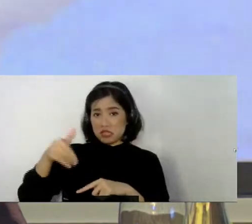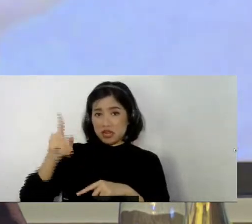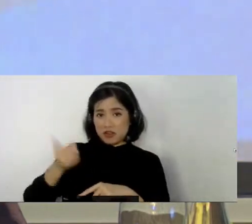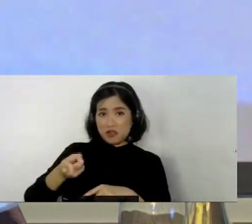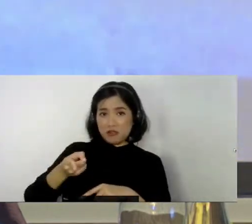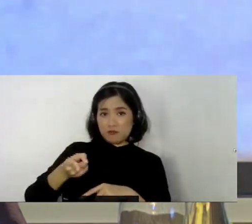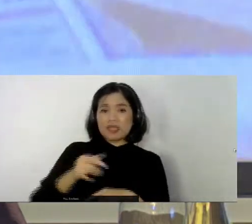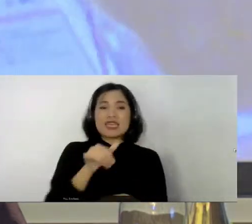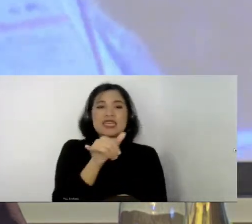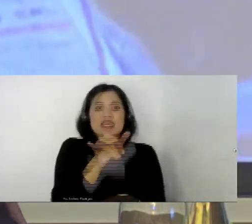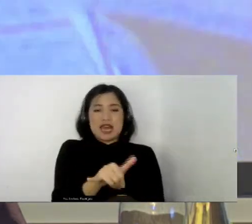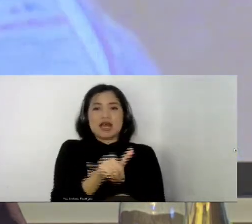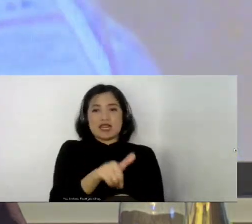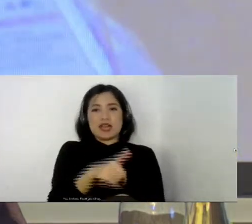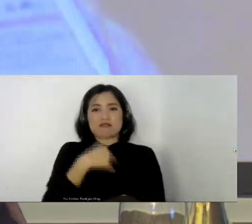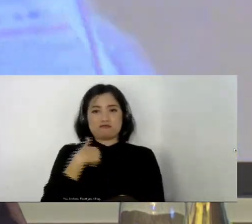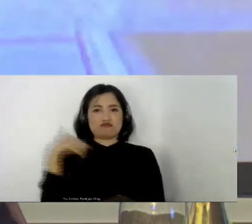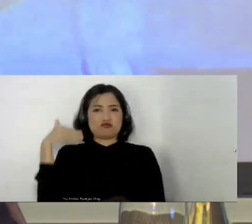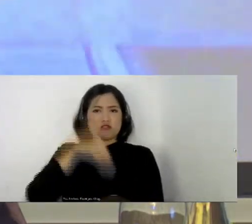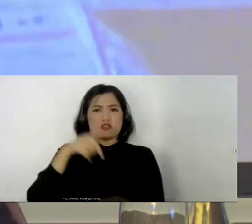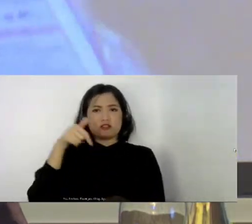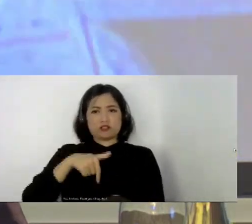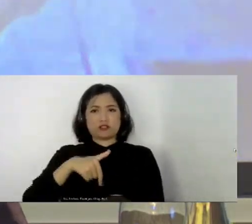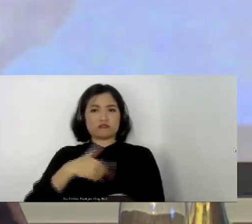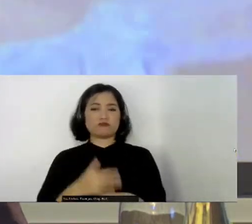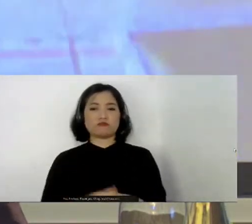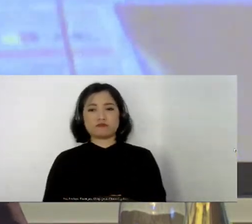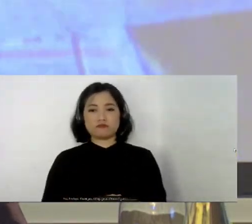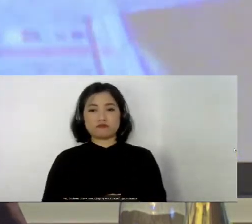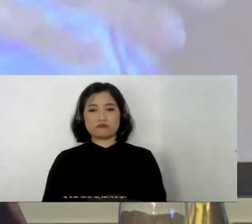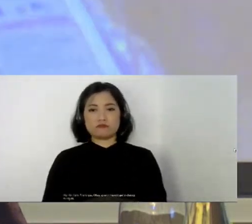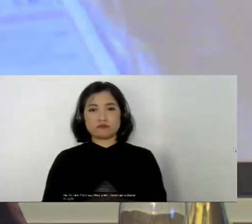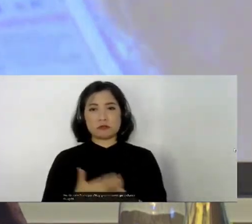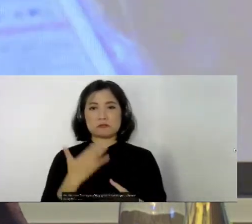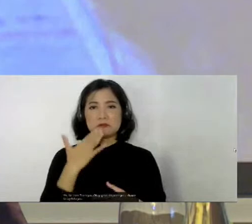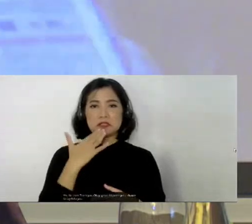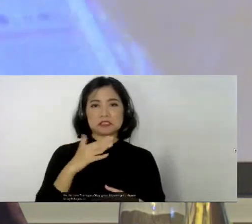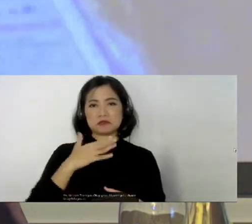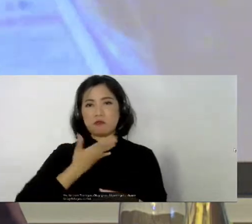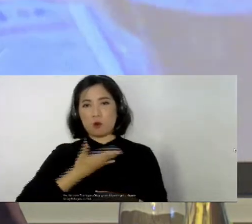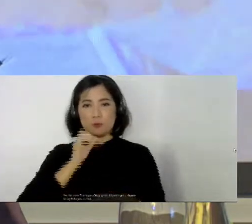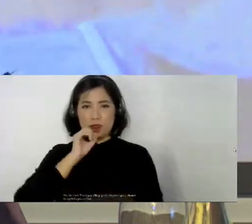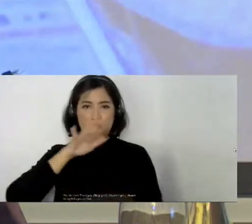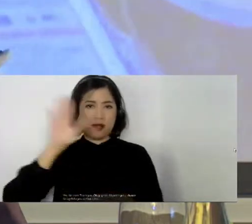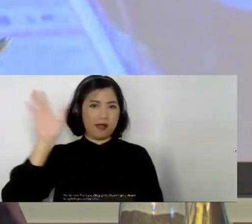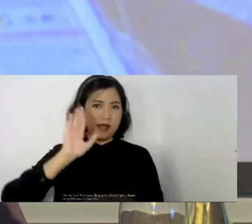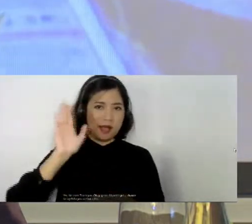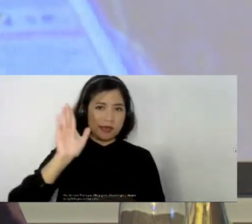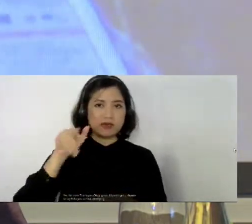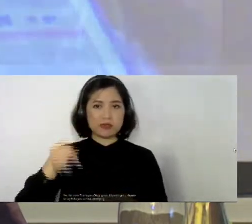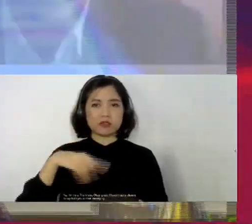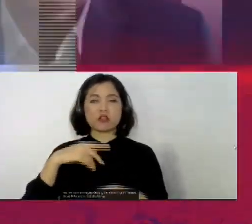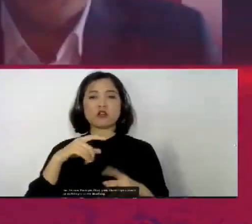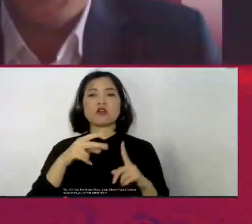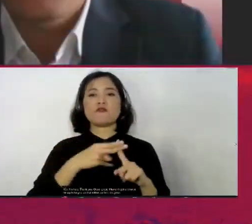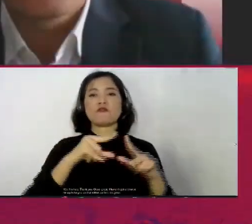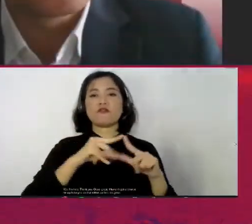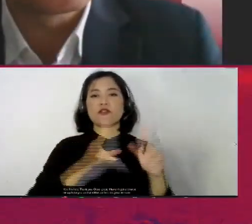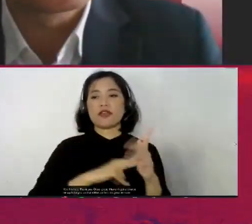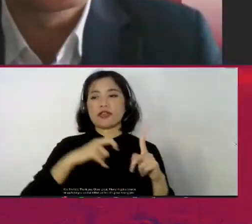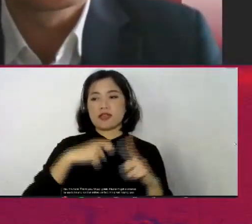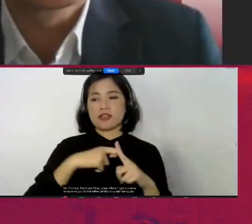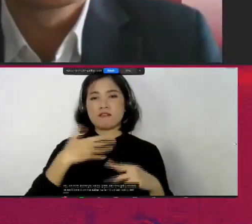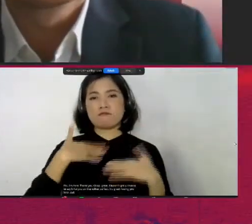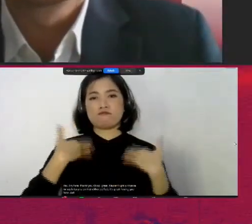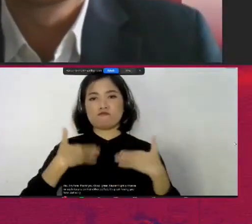Yes. Okay, great. I haven't got a chance to say hi to you. So hi, Dr. Frank. It's great having you here, and